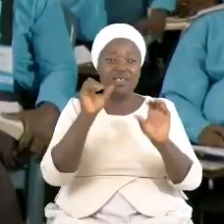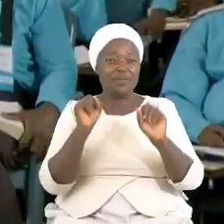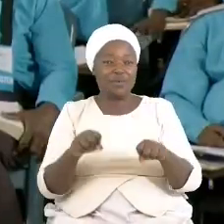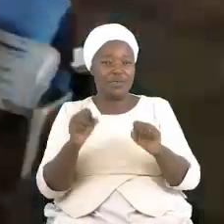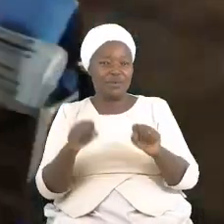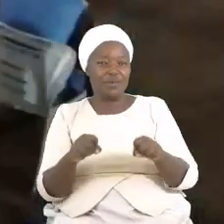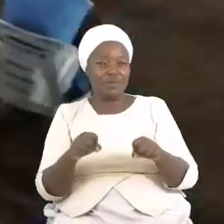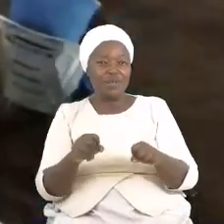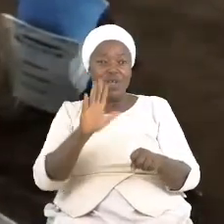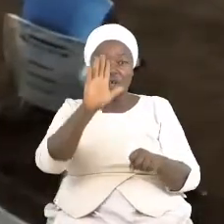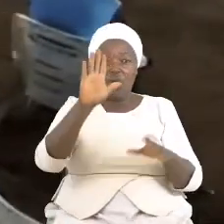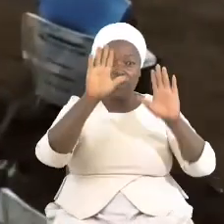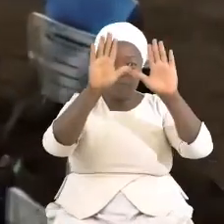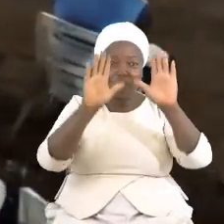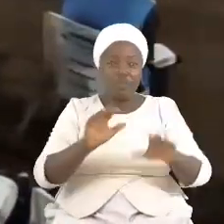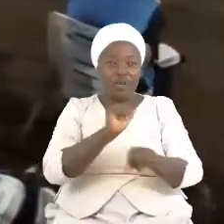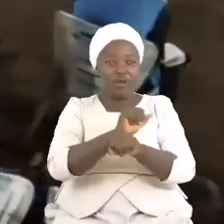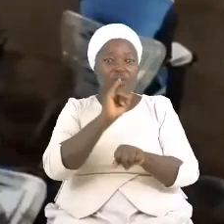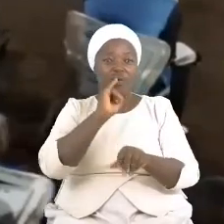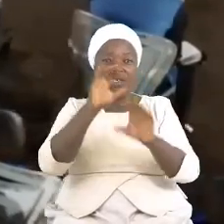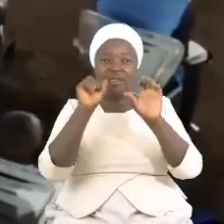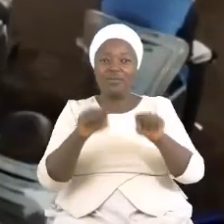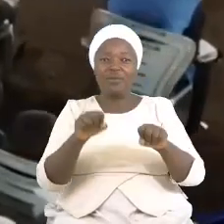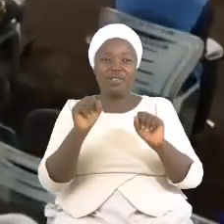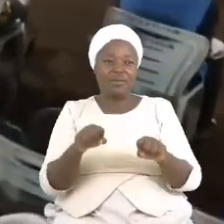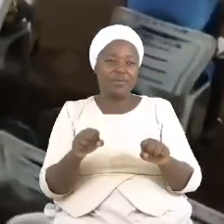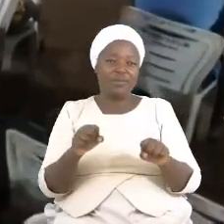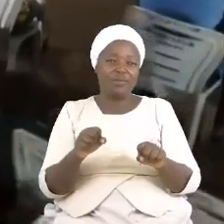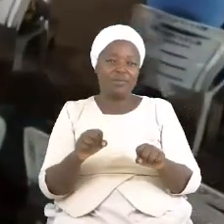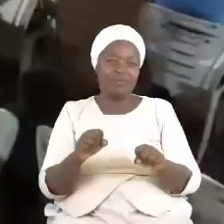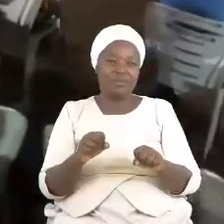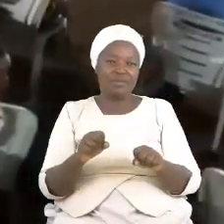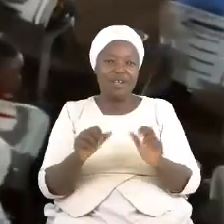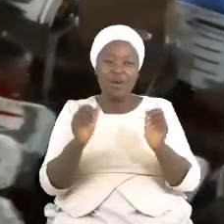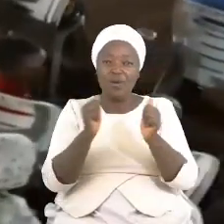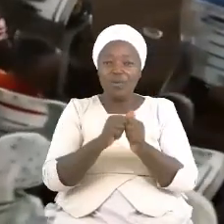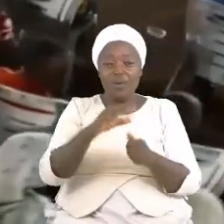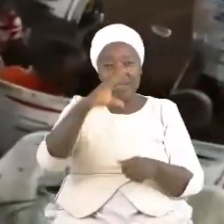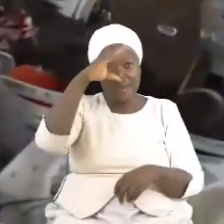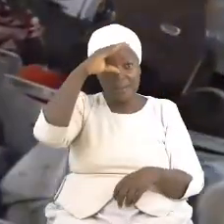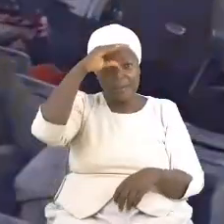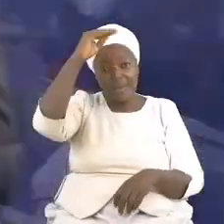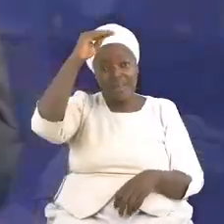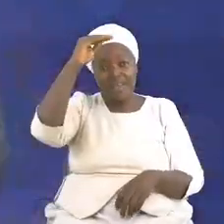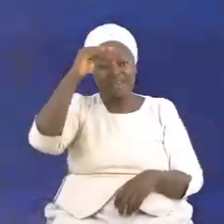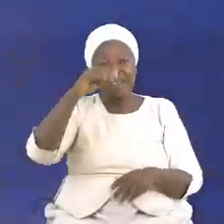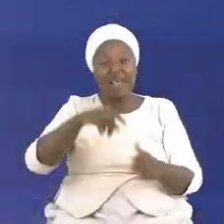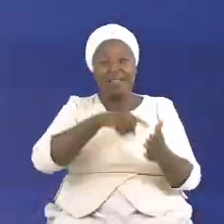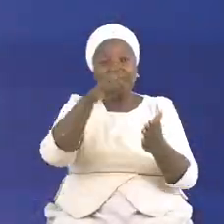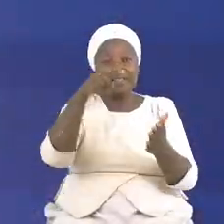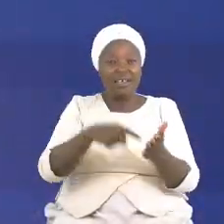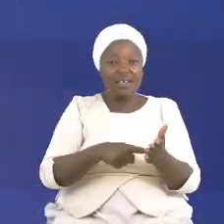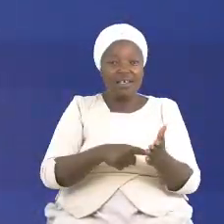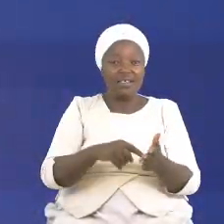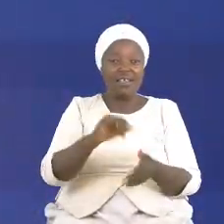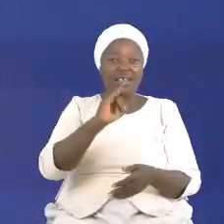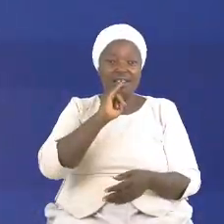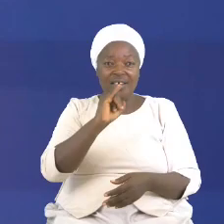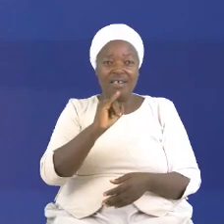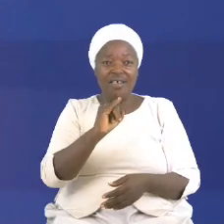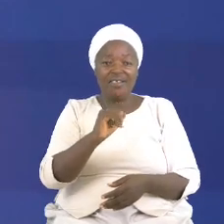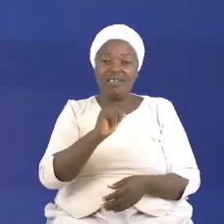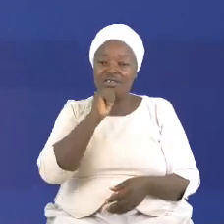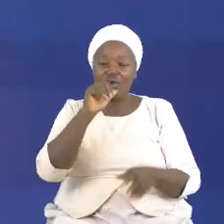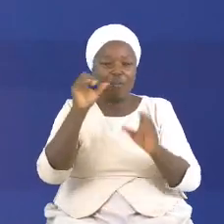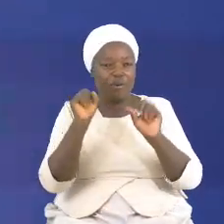Your miracle is possible. With men, this is